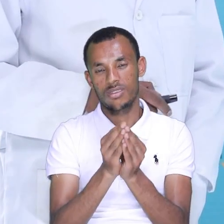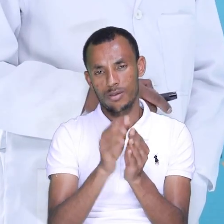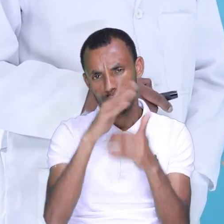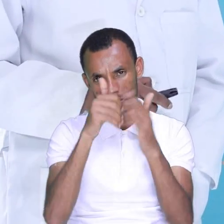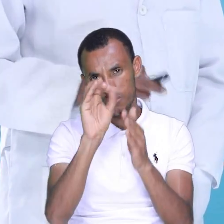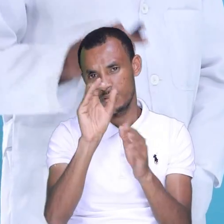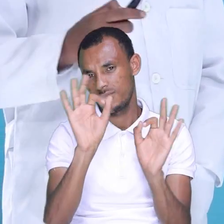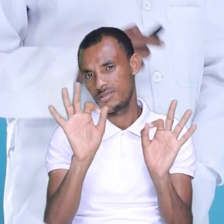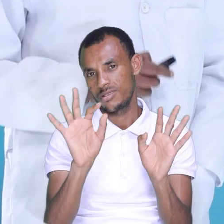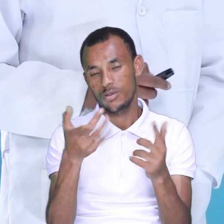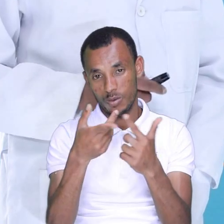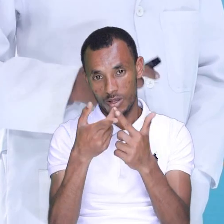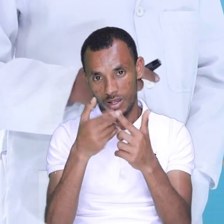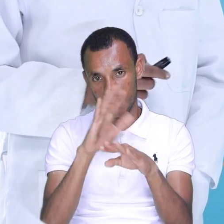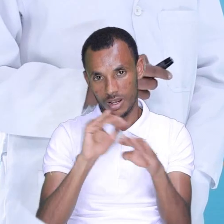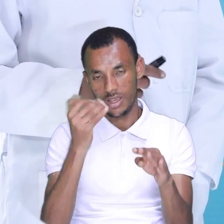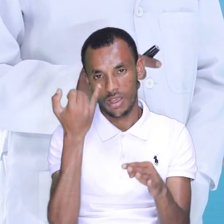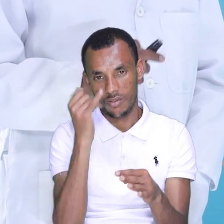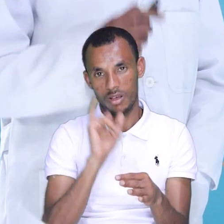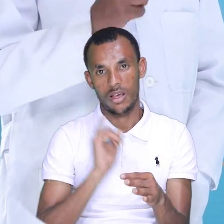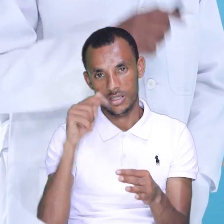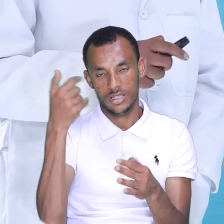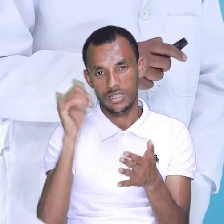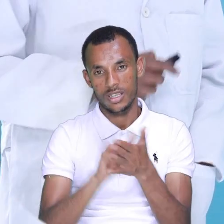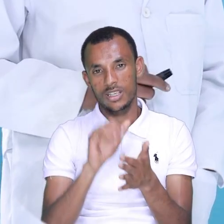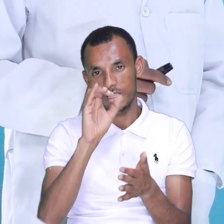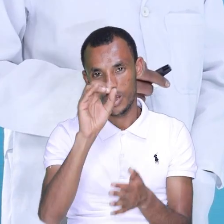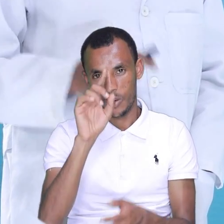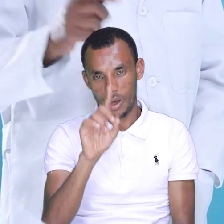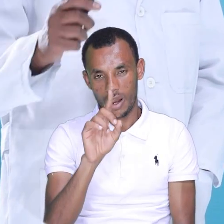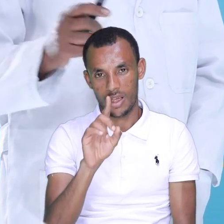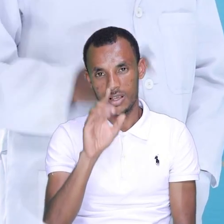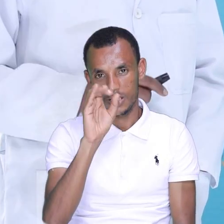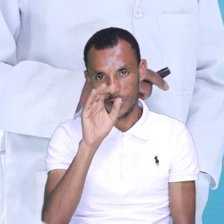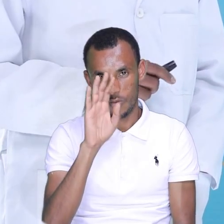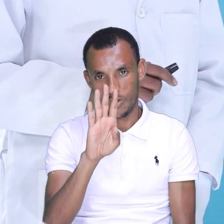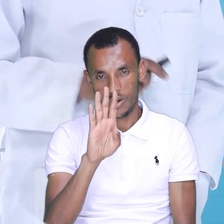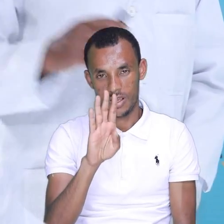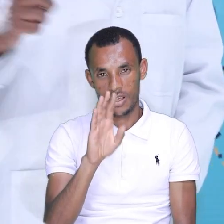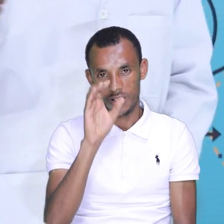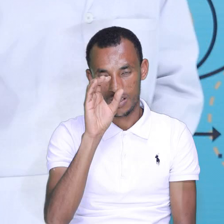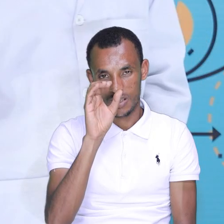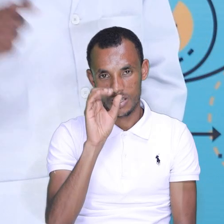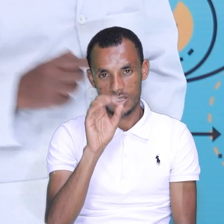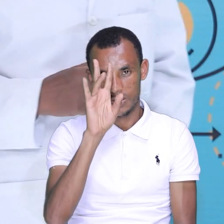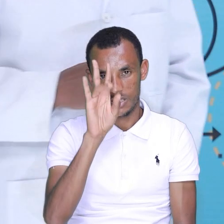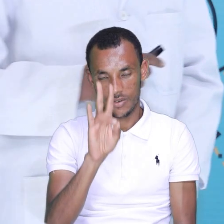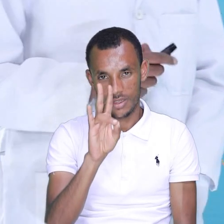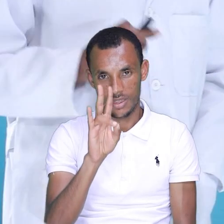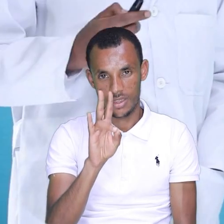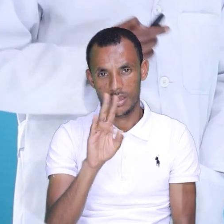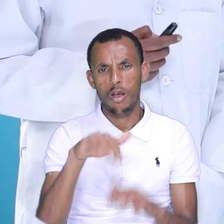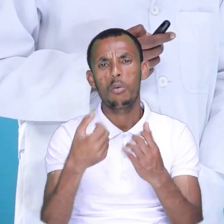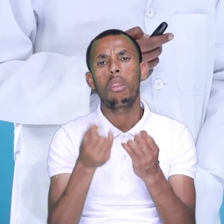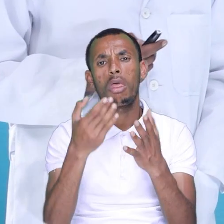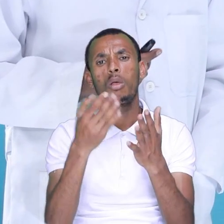Second, if I say that 01, 04, 07, how